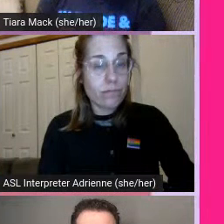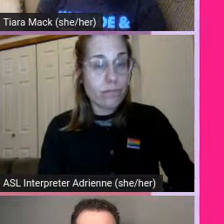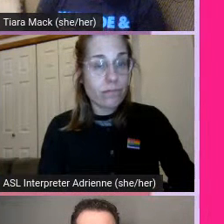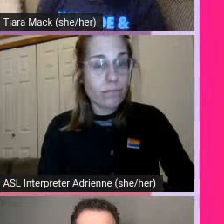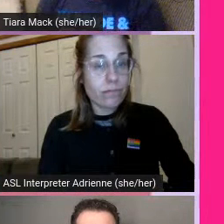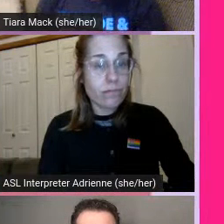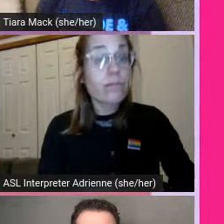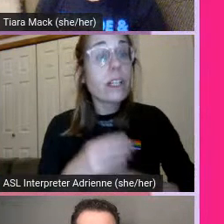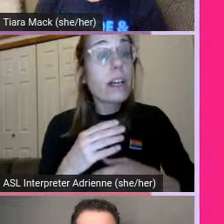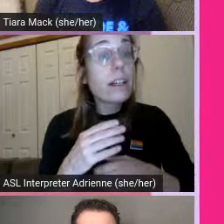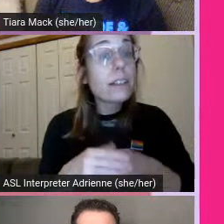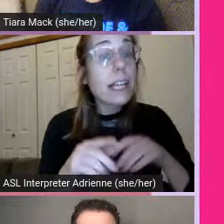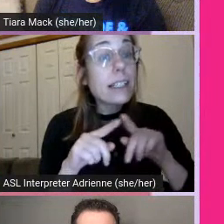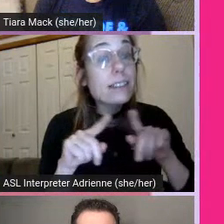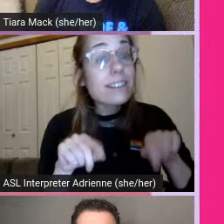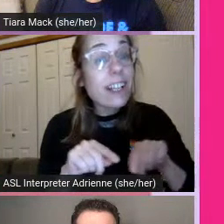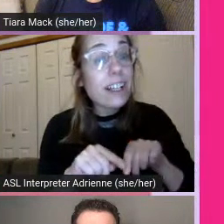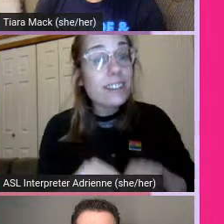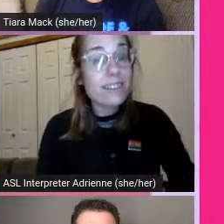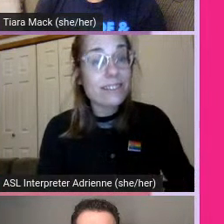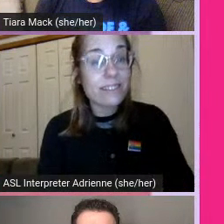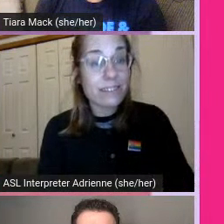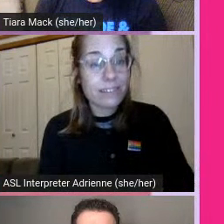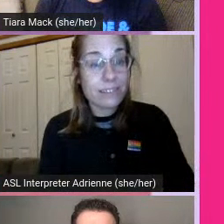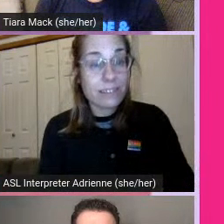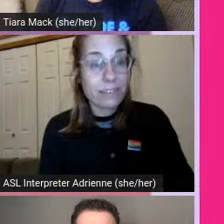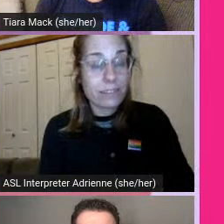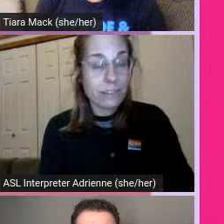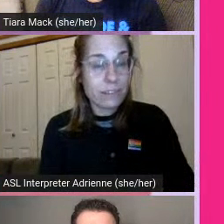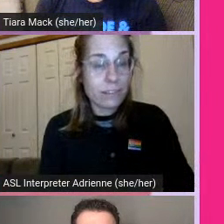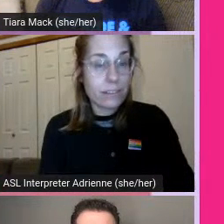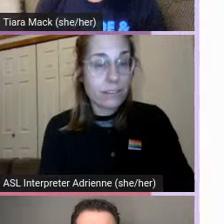Next slide, please.